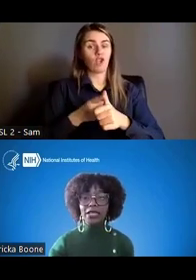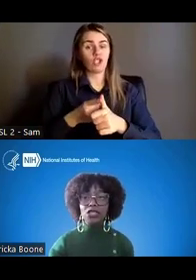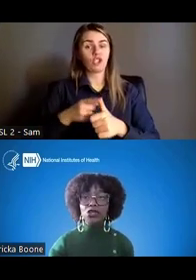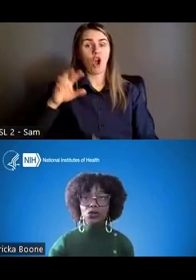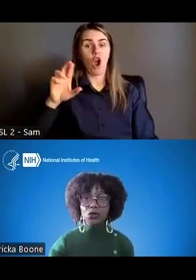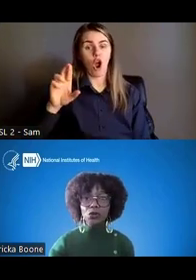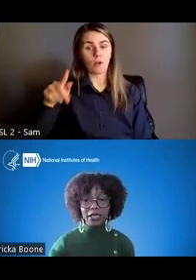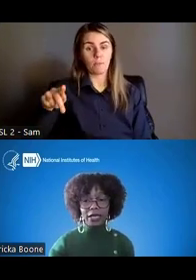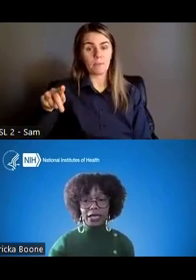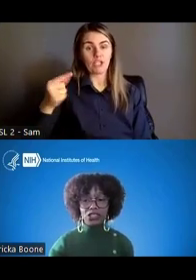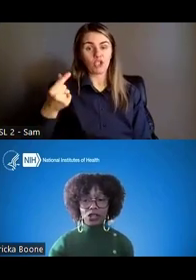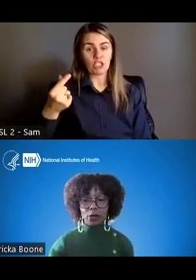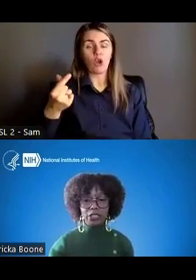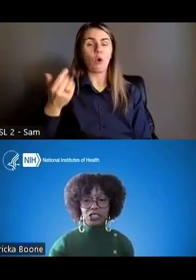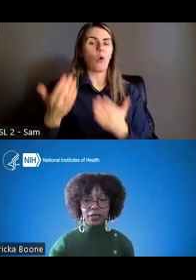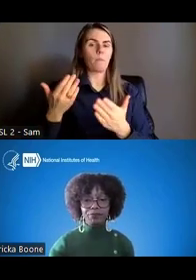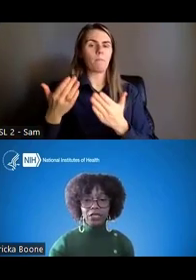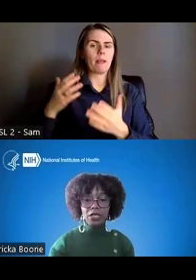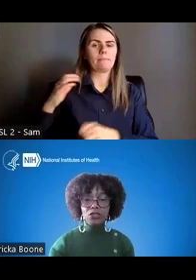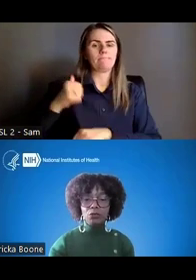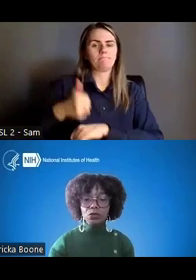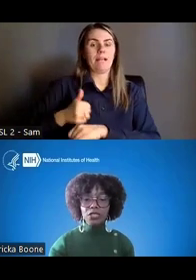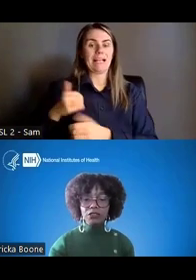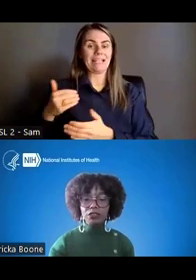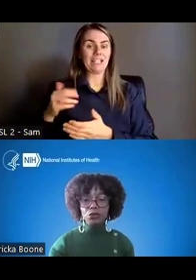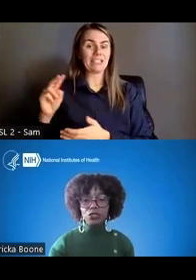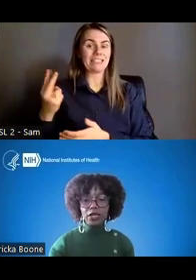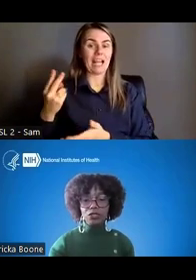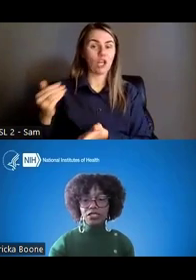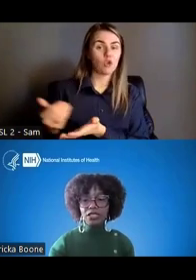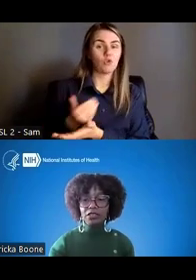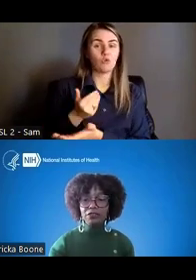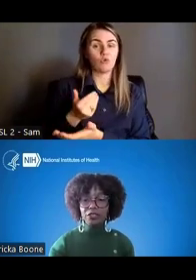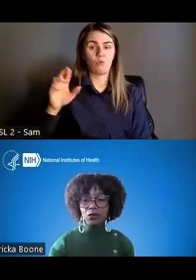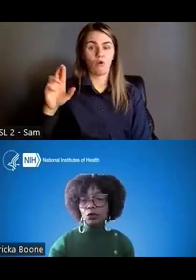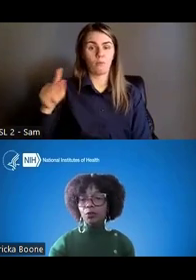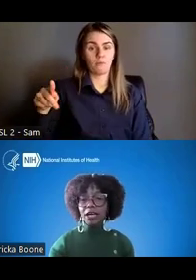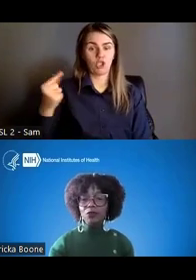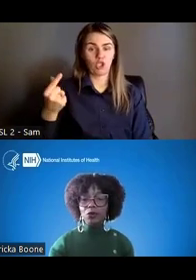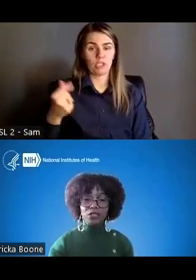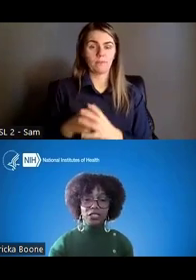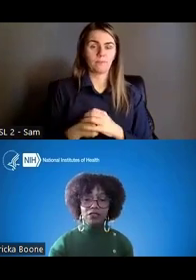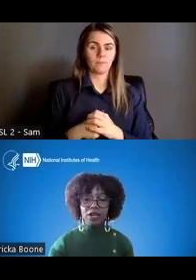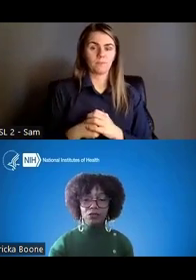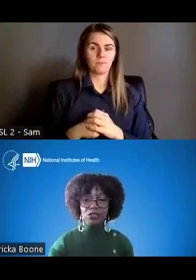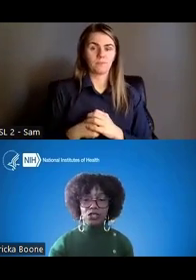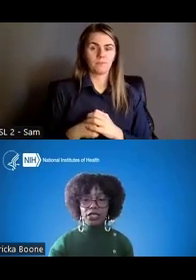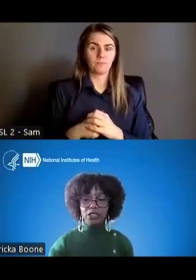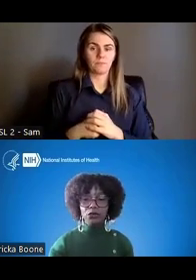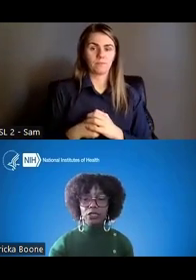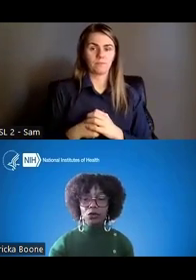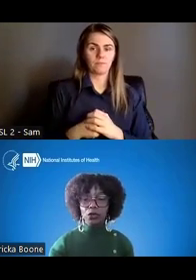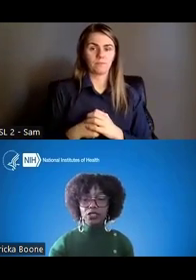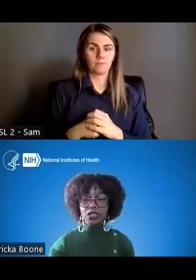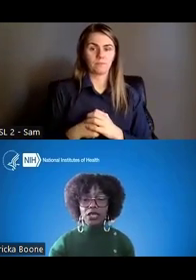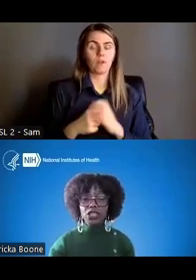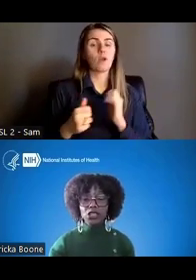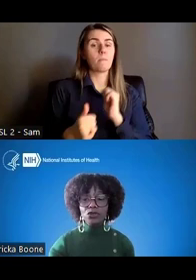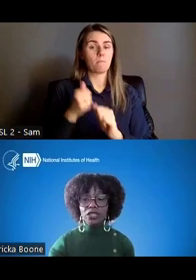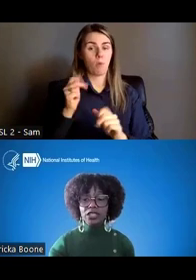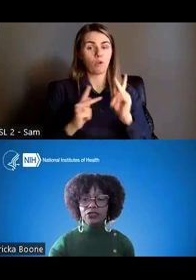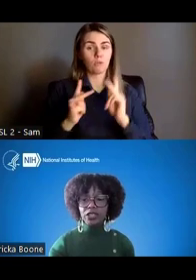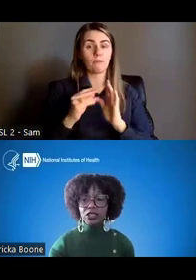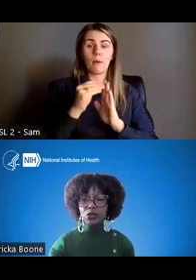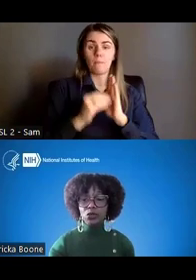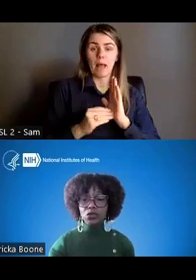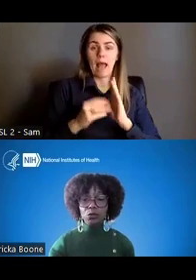to a second new NIH RPG. So most individuals that receive or apply for and receive our research continuity awards